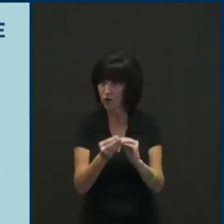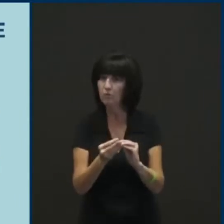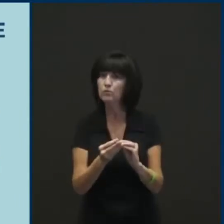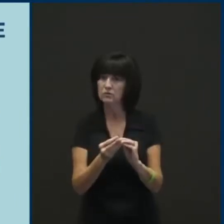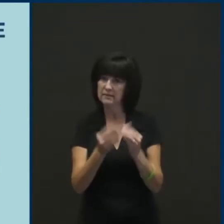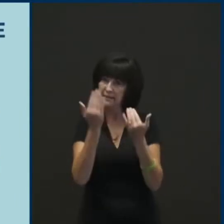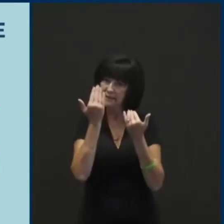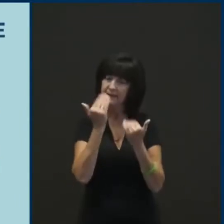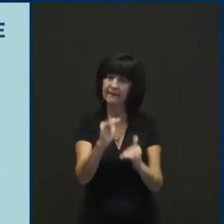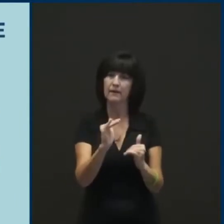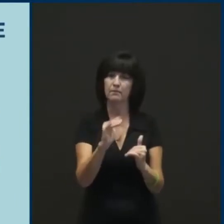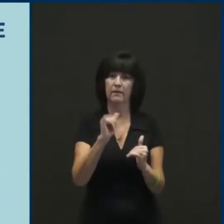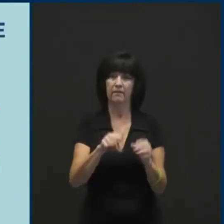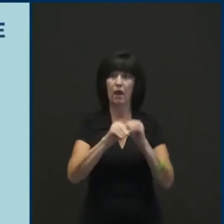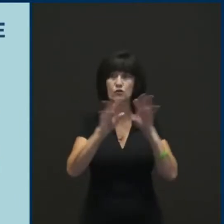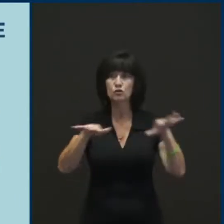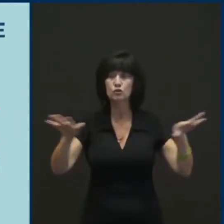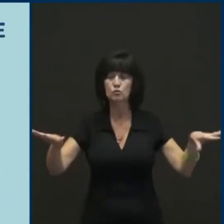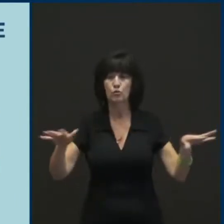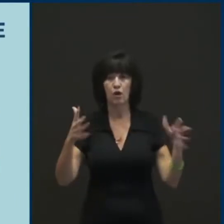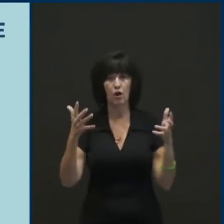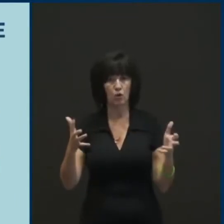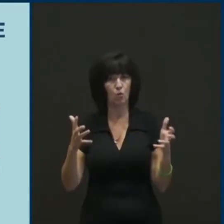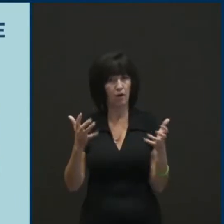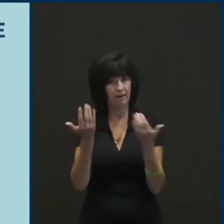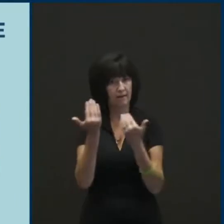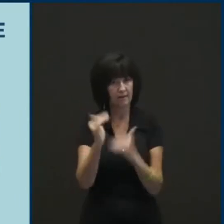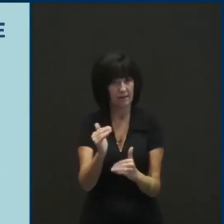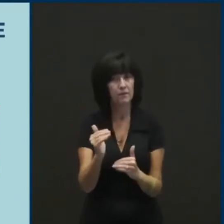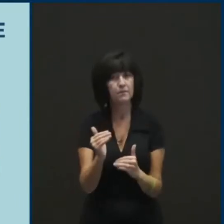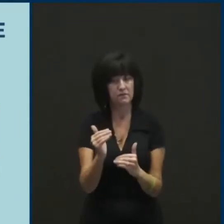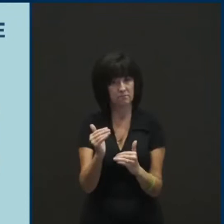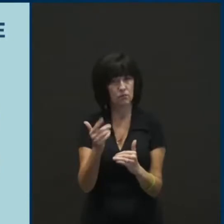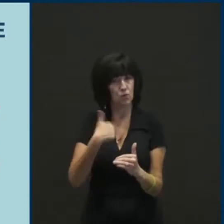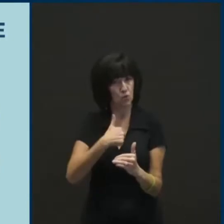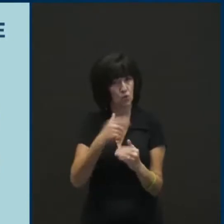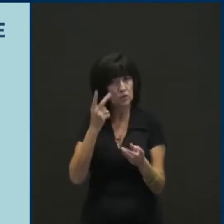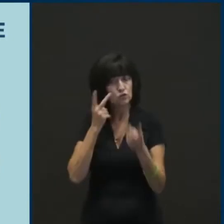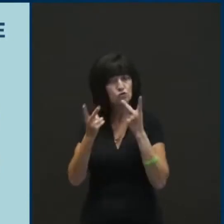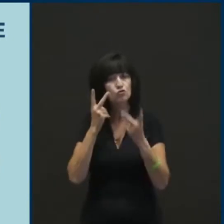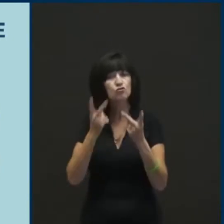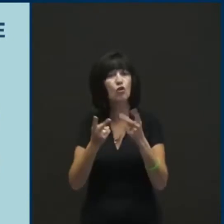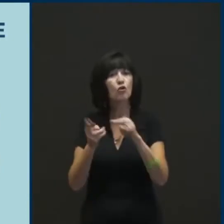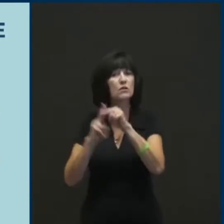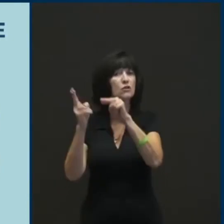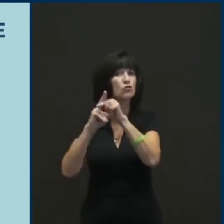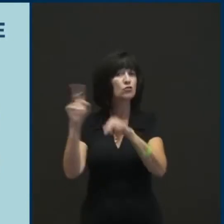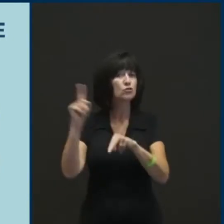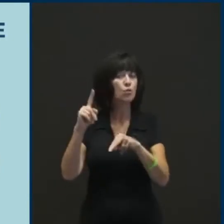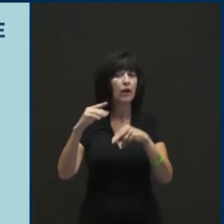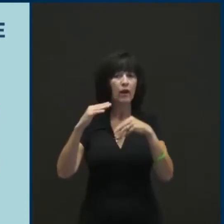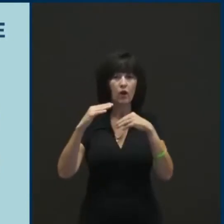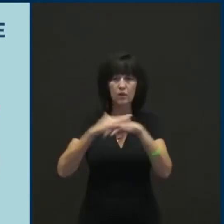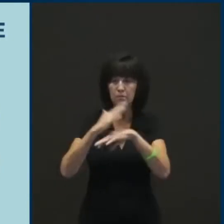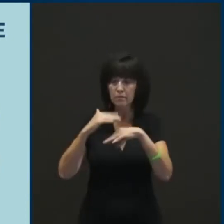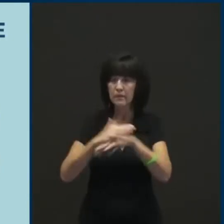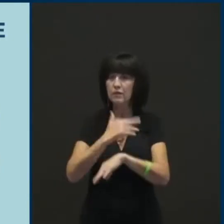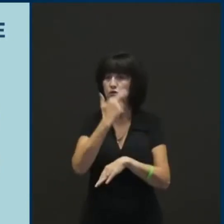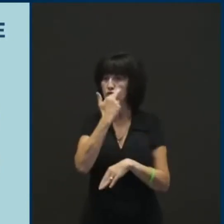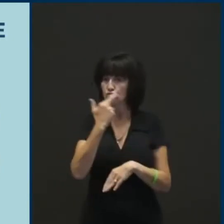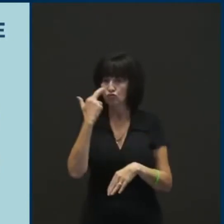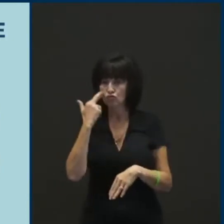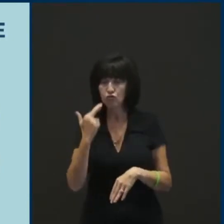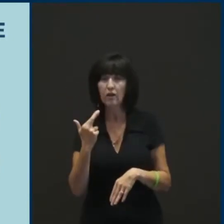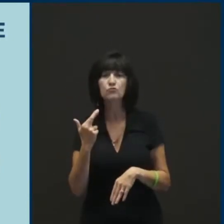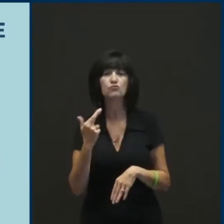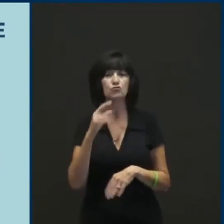the virus in our communities. We saw surges in the beaches, bars, and restaurants in mid-June,